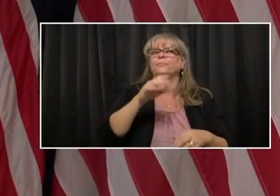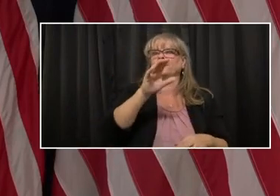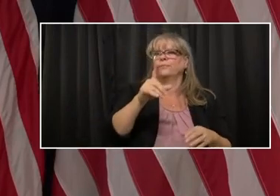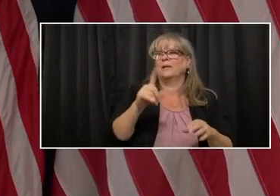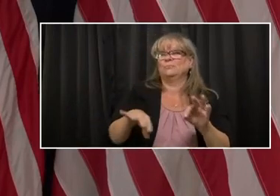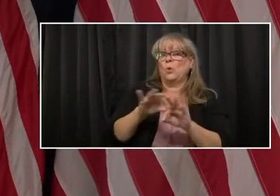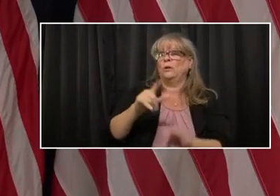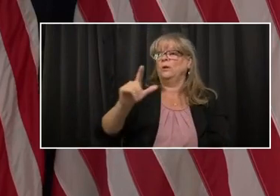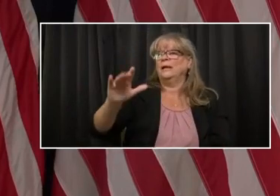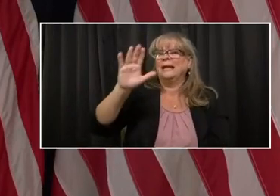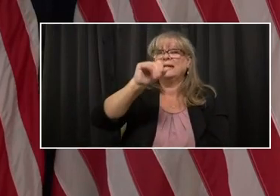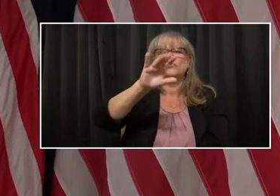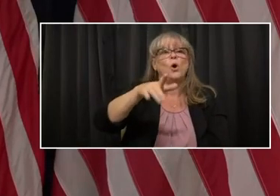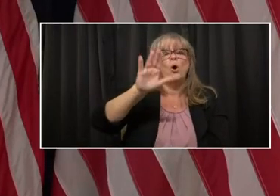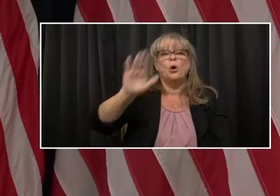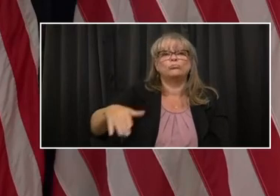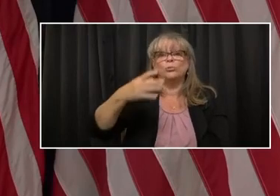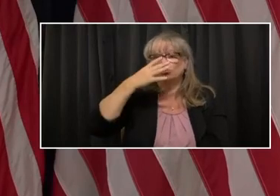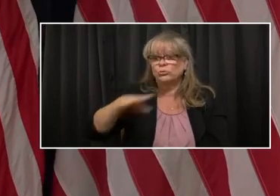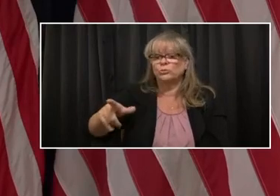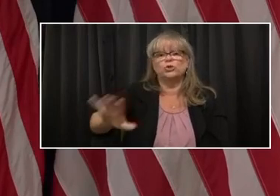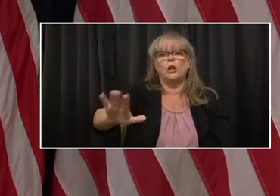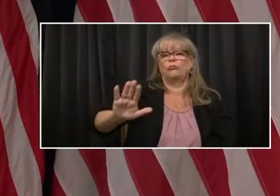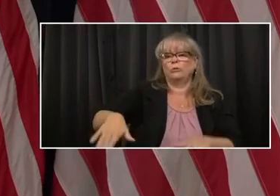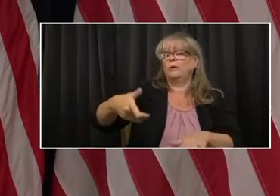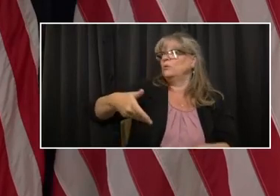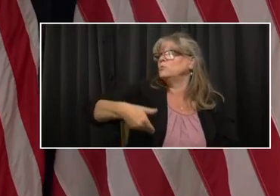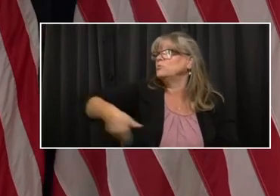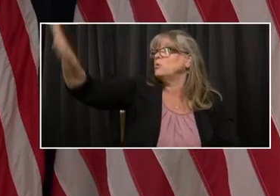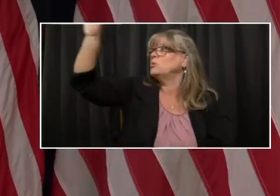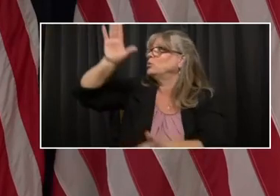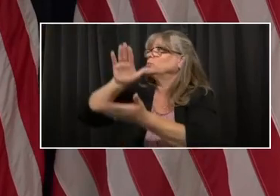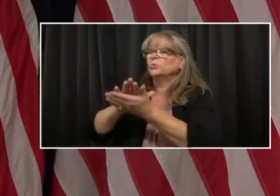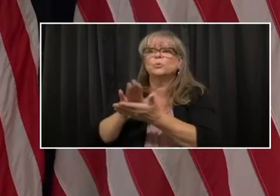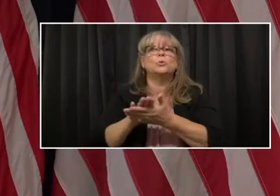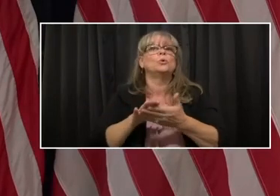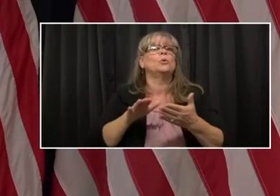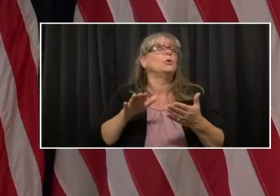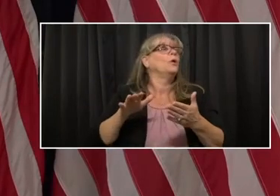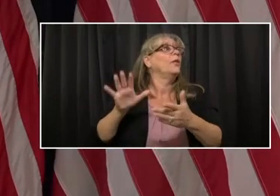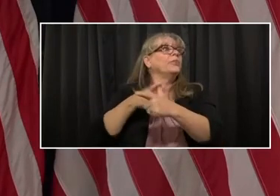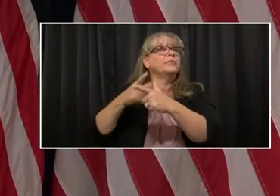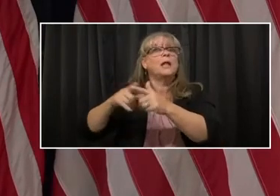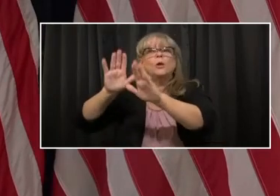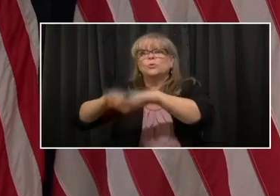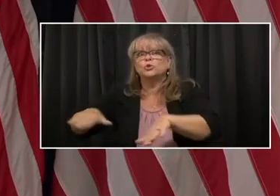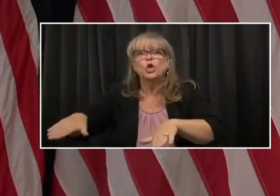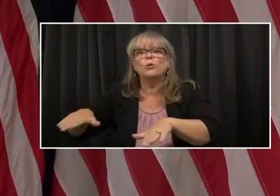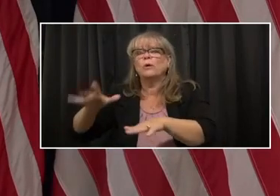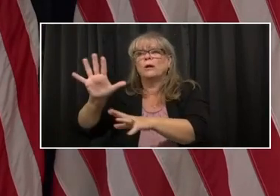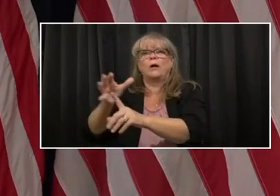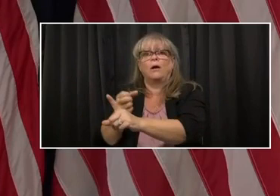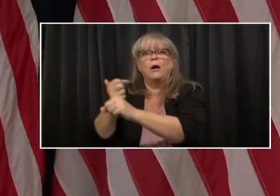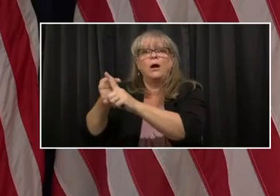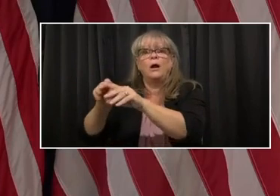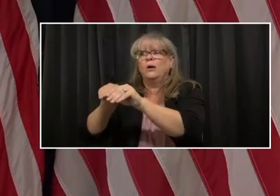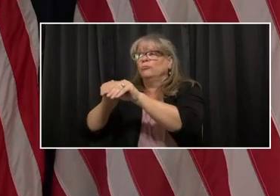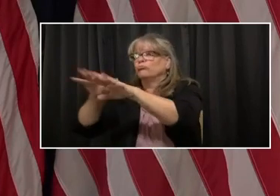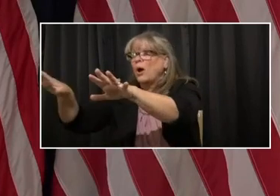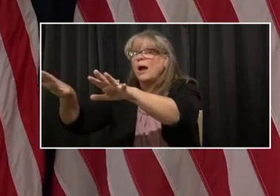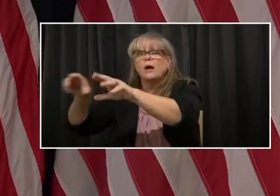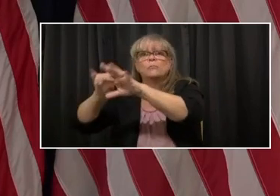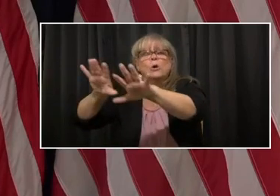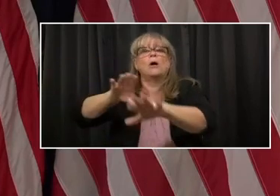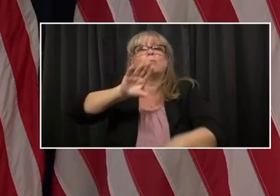nose to school might lead to your whole school closing. And that's not right. That's not right by the other parents. Not to mention it could lead